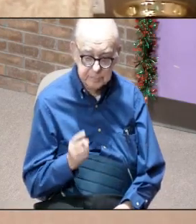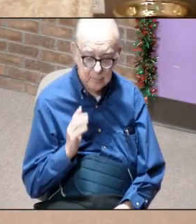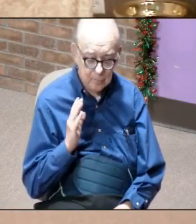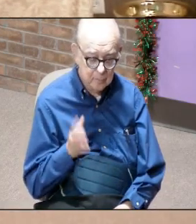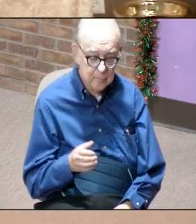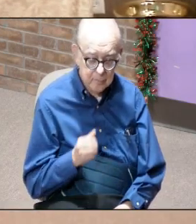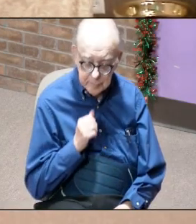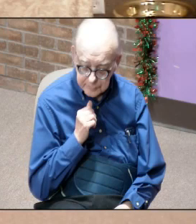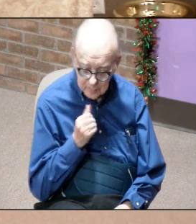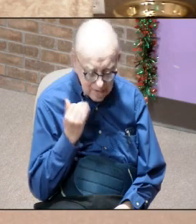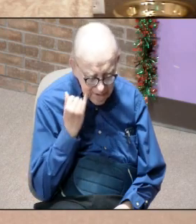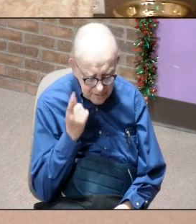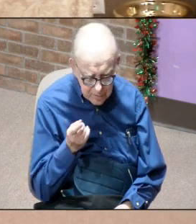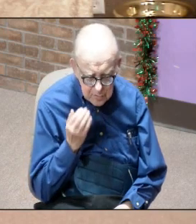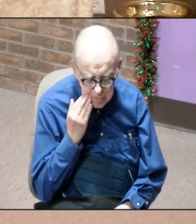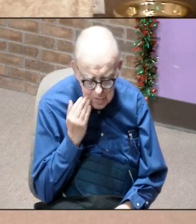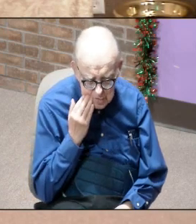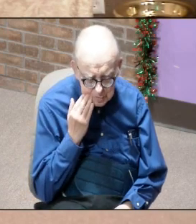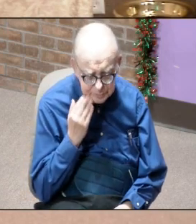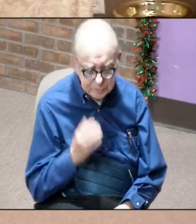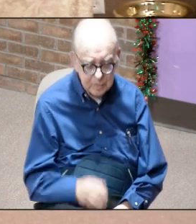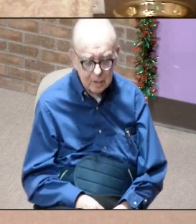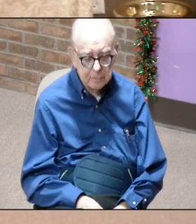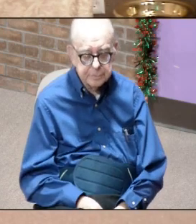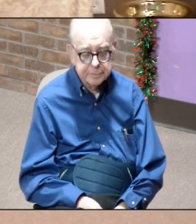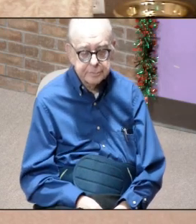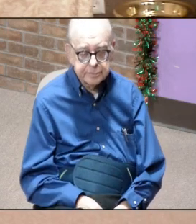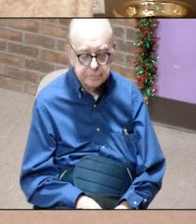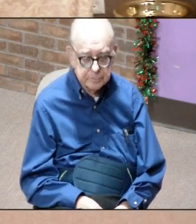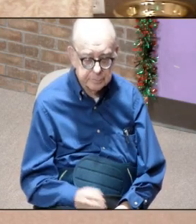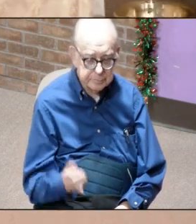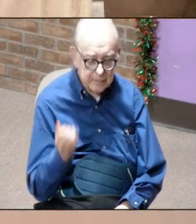you not, if you knew